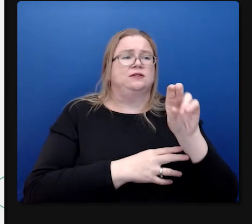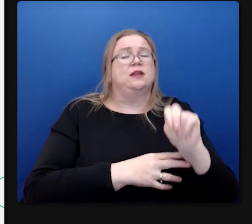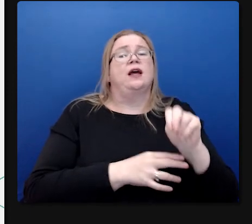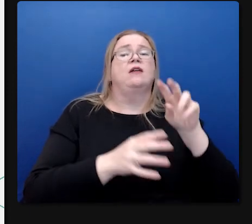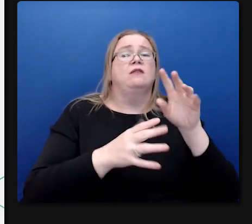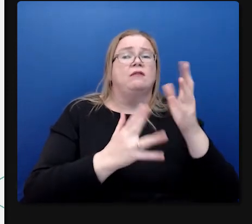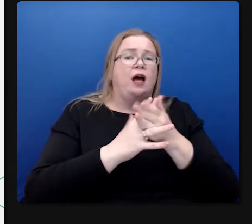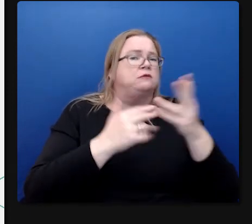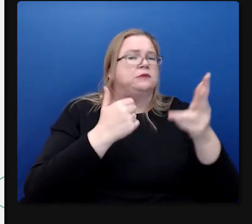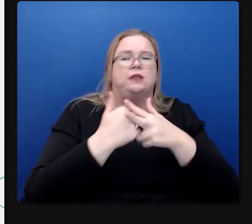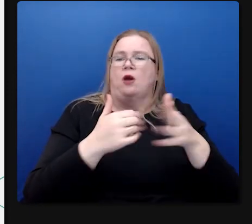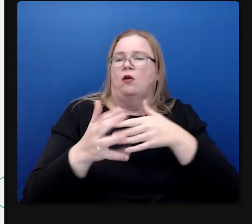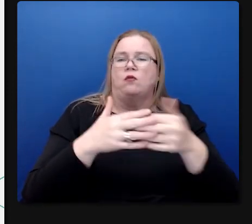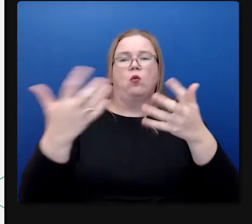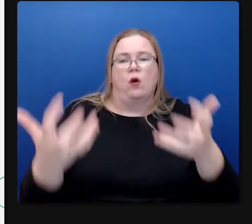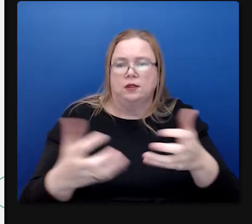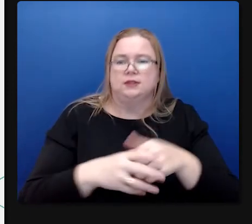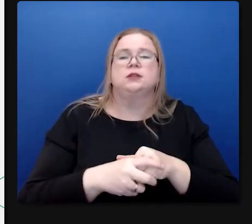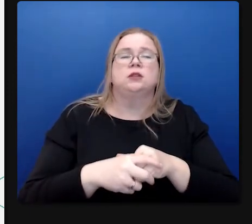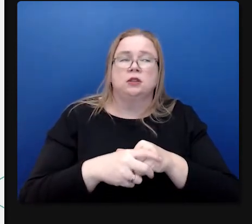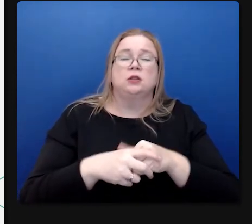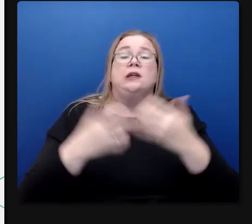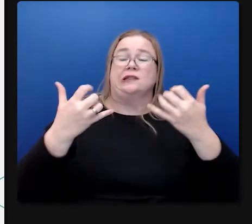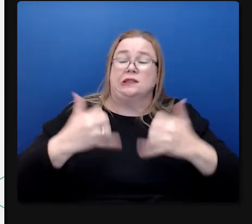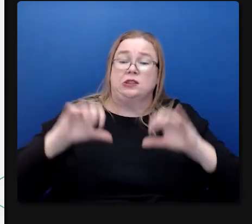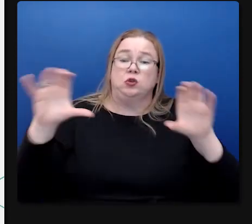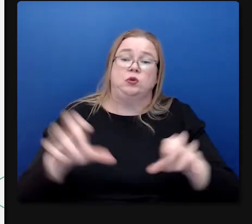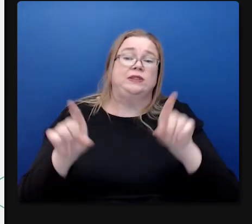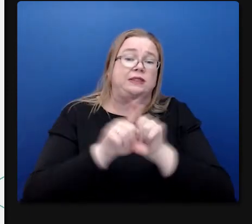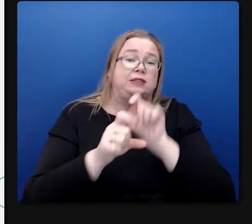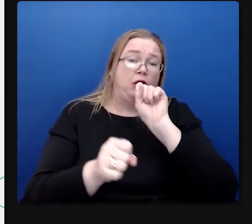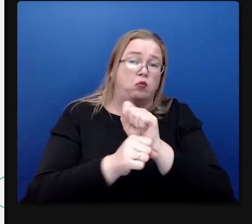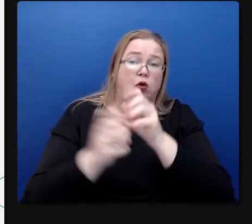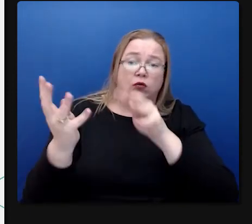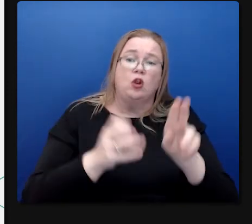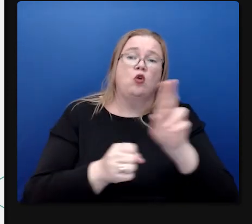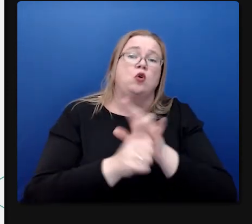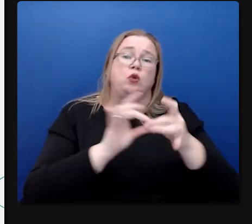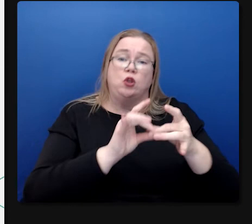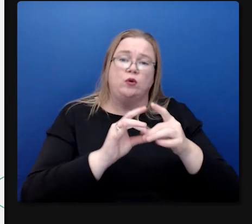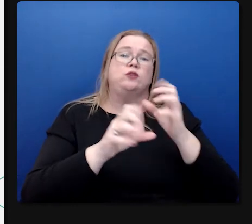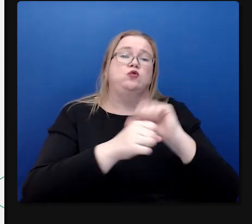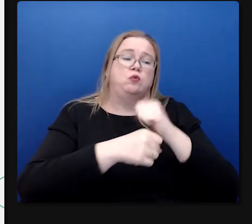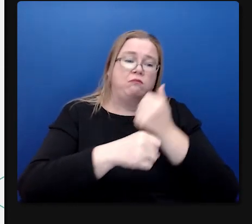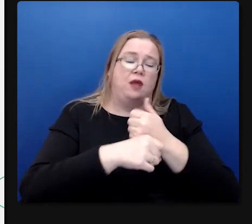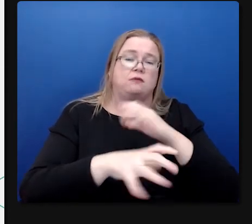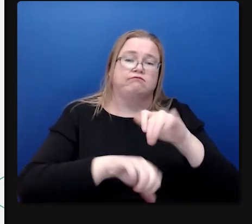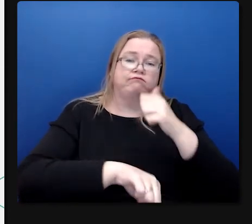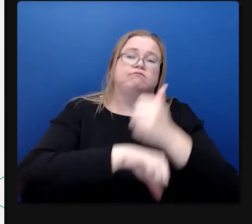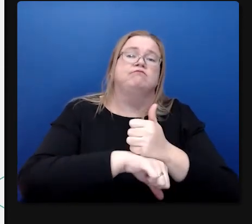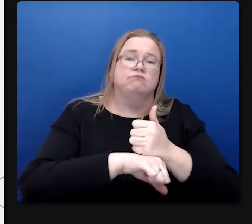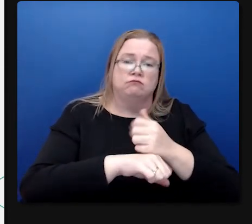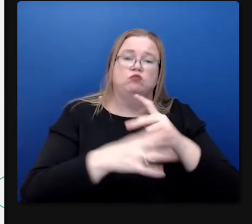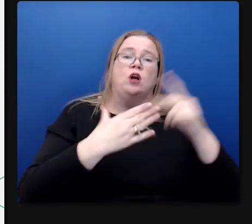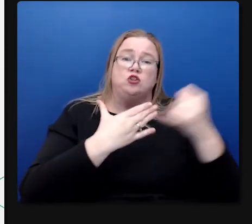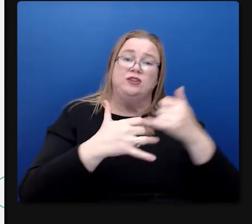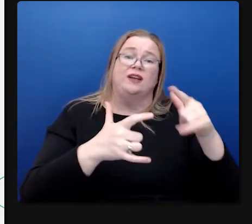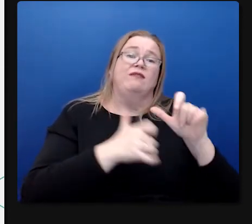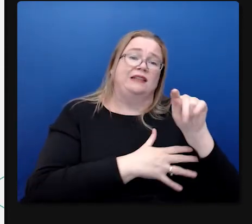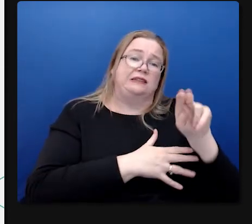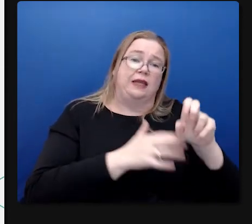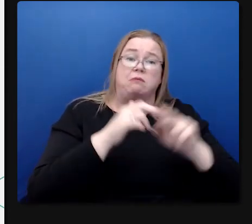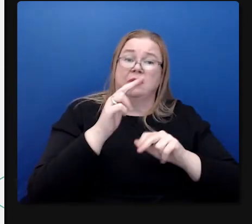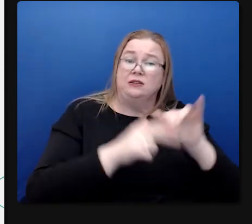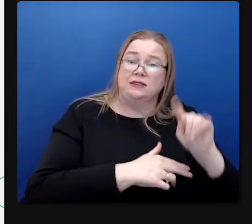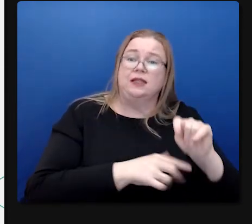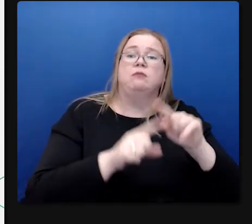can store however you want. We're still doing that same workflow of using Unity to generate Gradle projects and Fastlane to